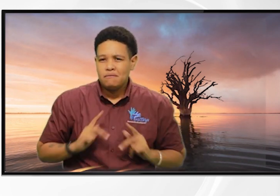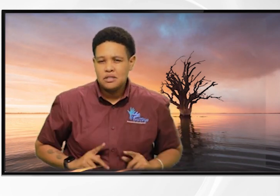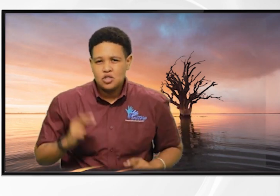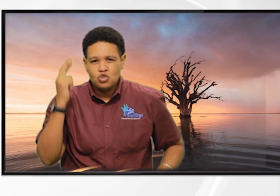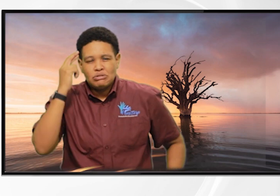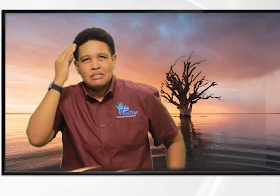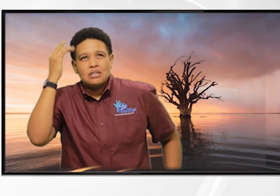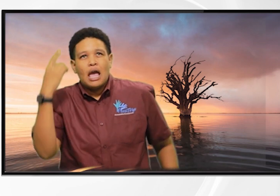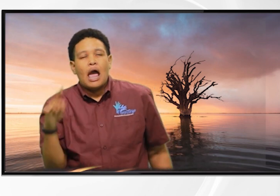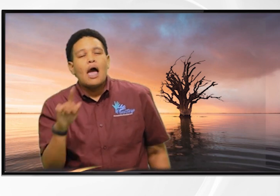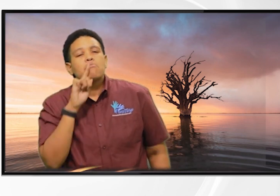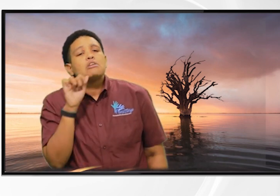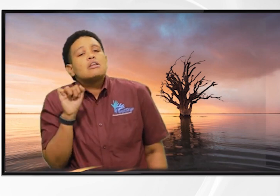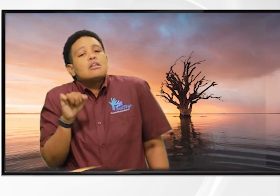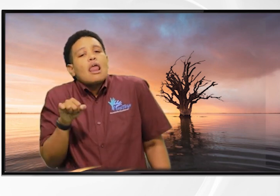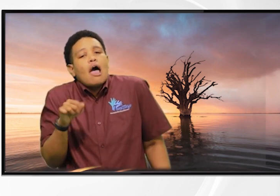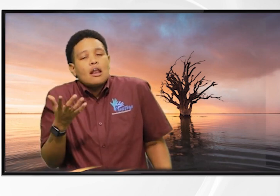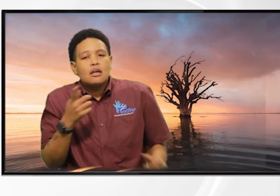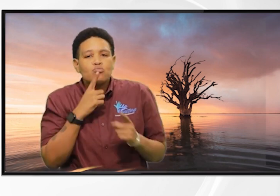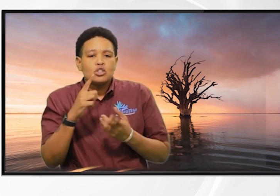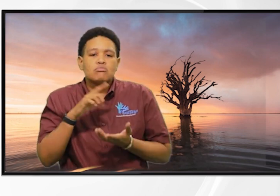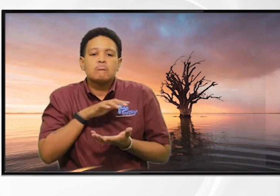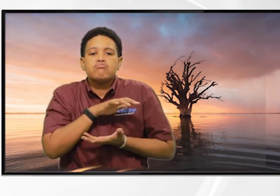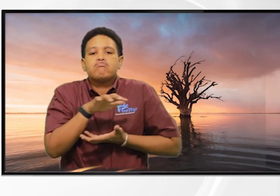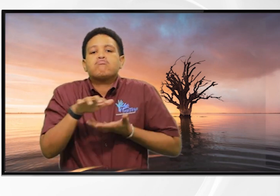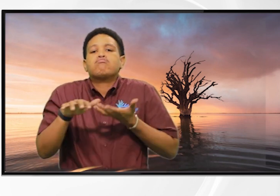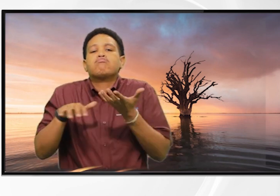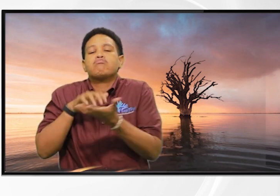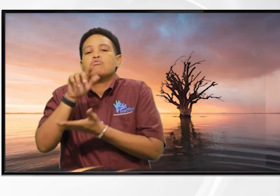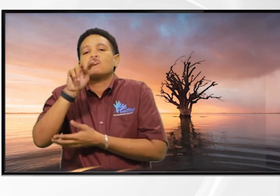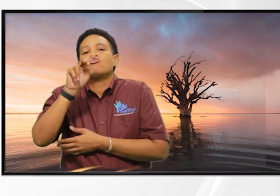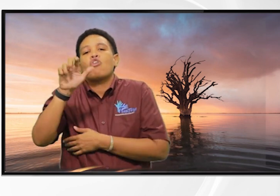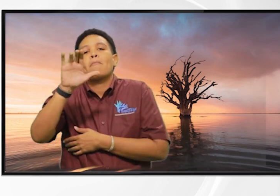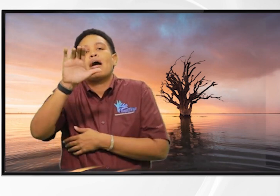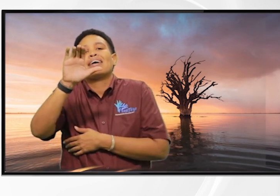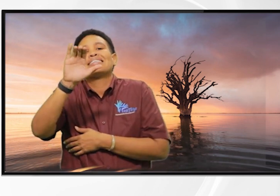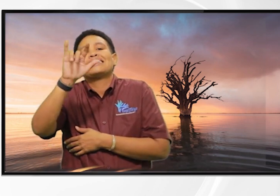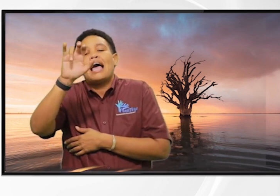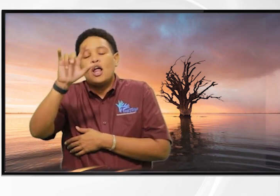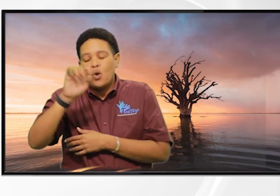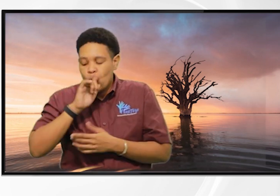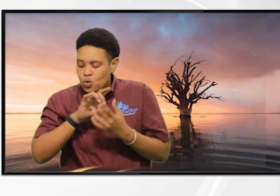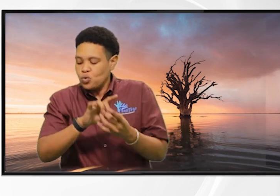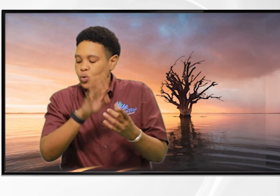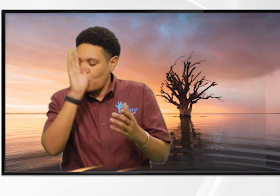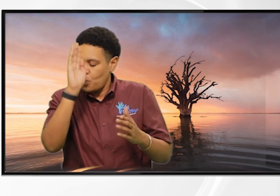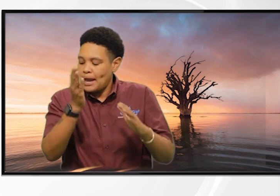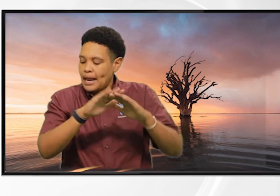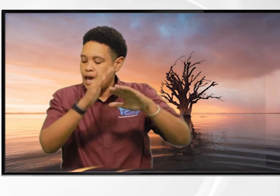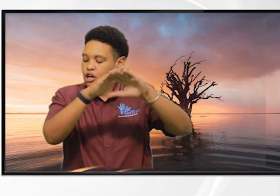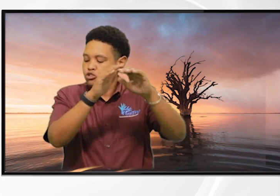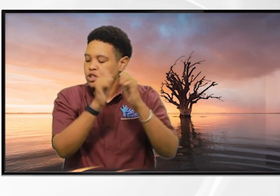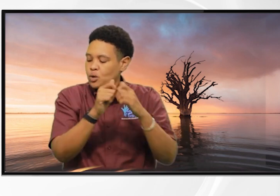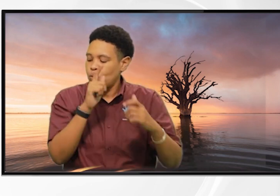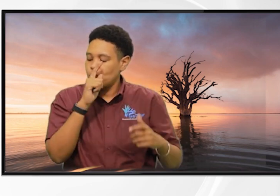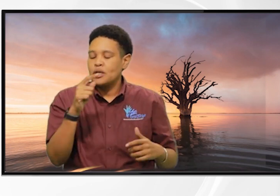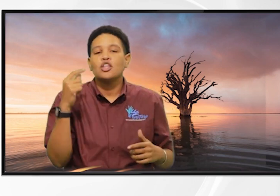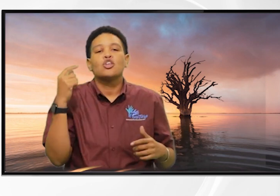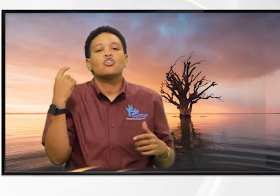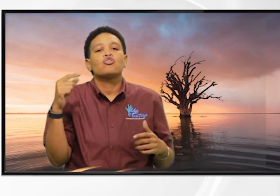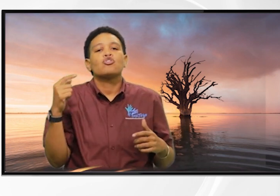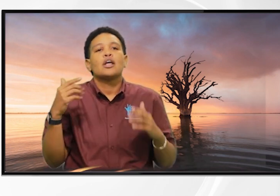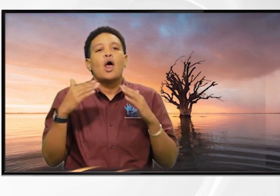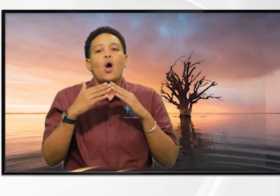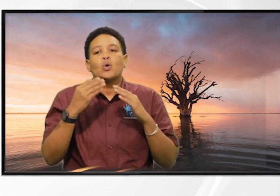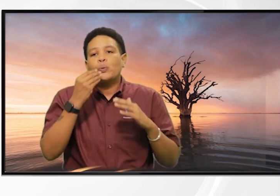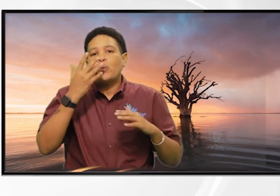reasoning, it is likely that tropical cyclone-related rainfall rates will increase with greenhouse